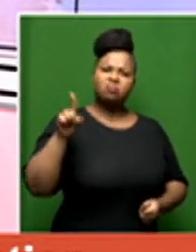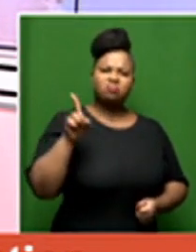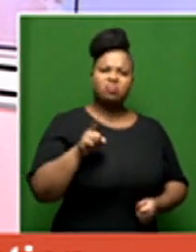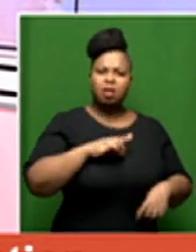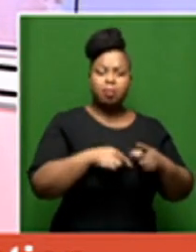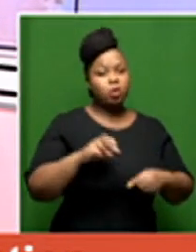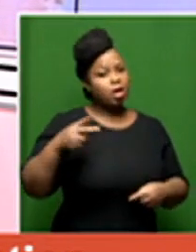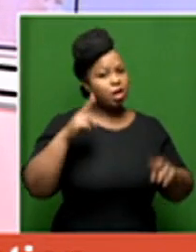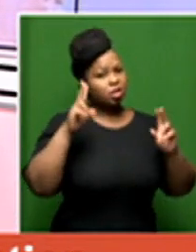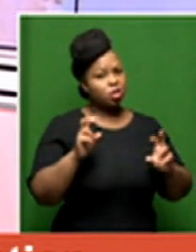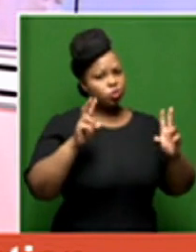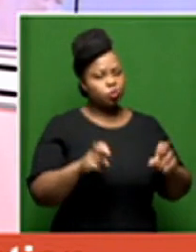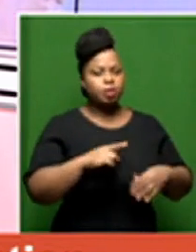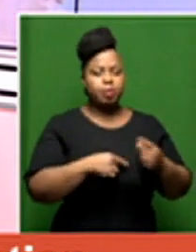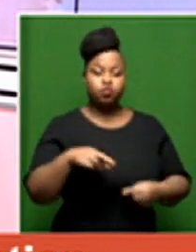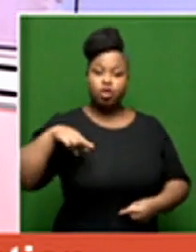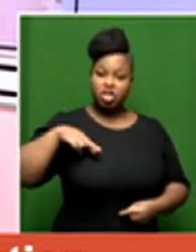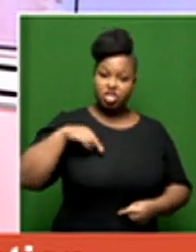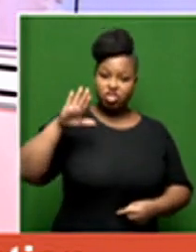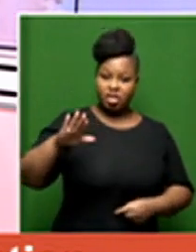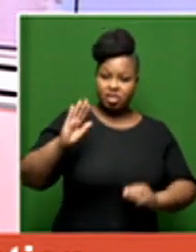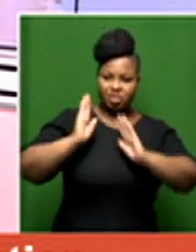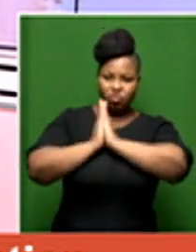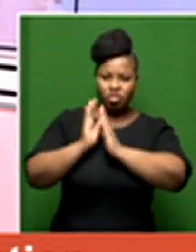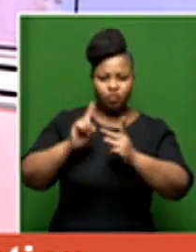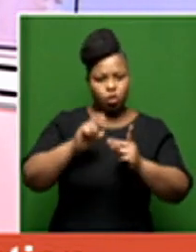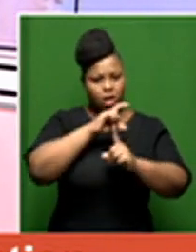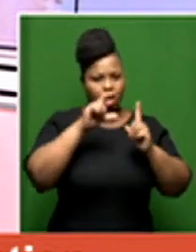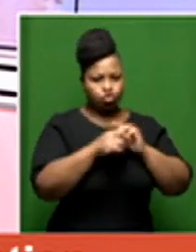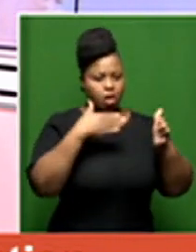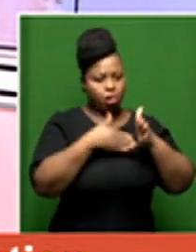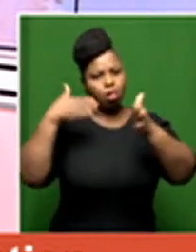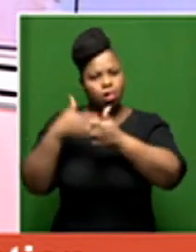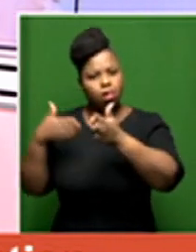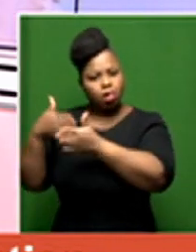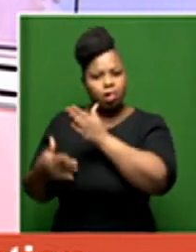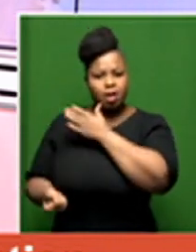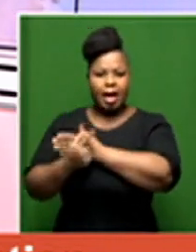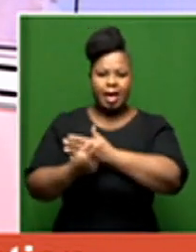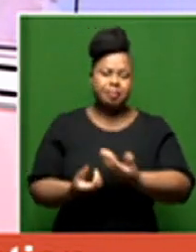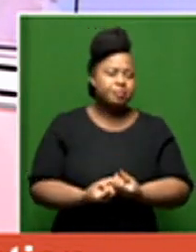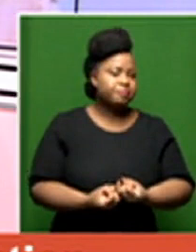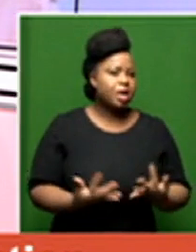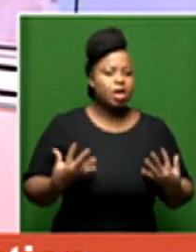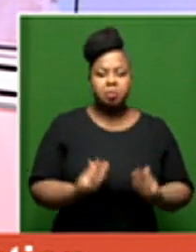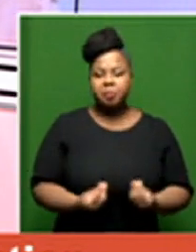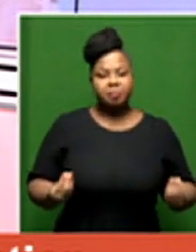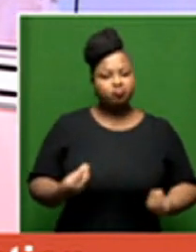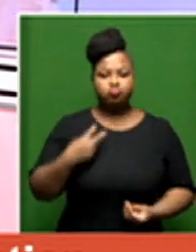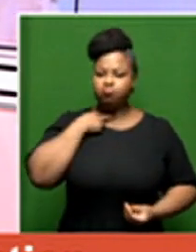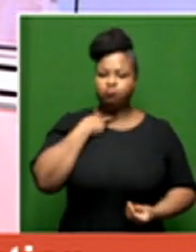issues when it comes to religious and cultural barriers that have seen many children